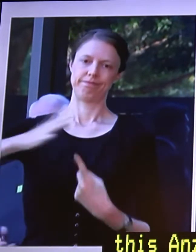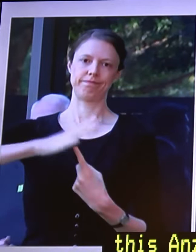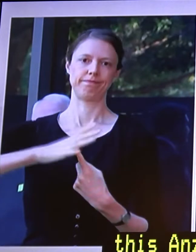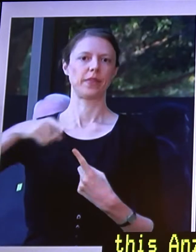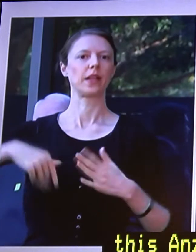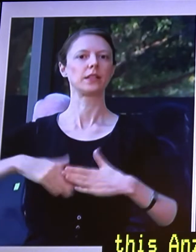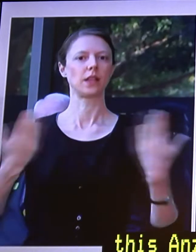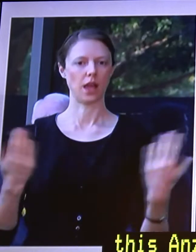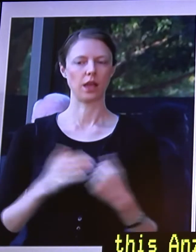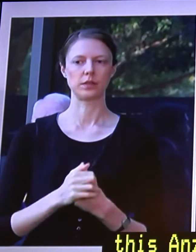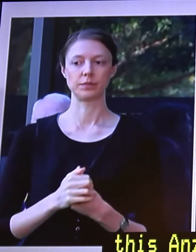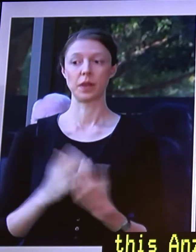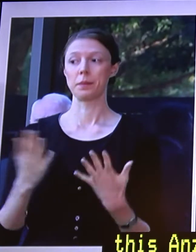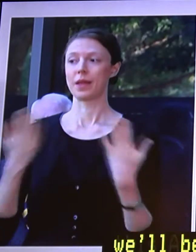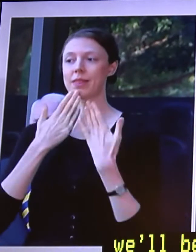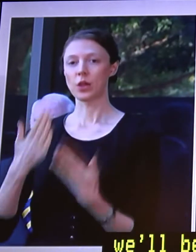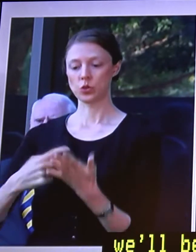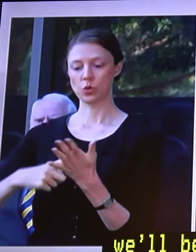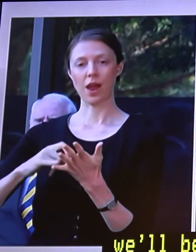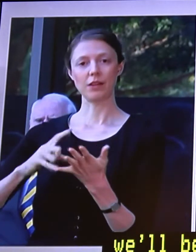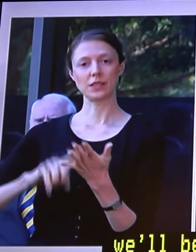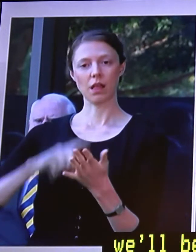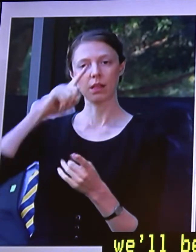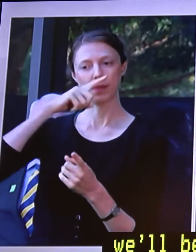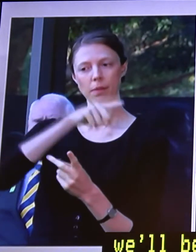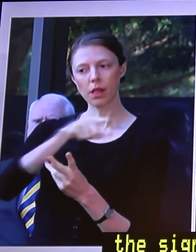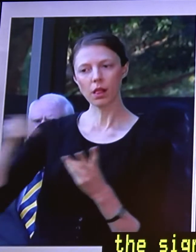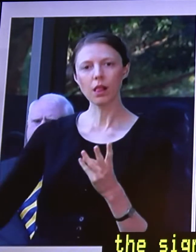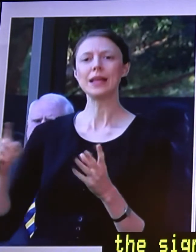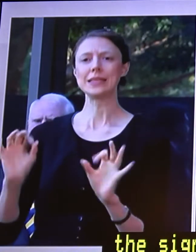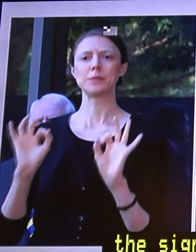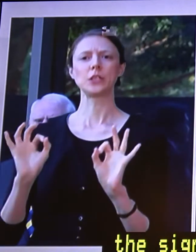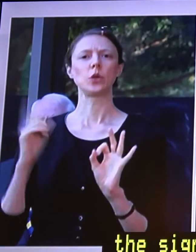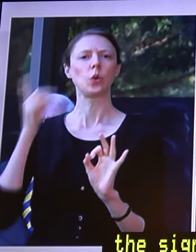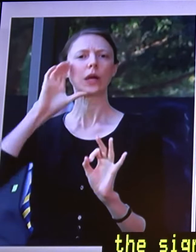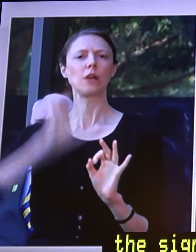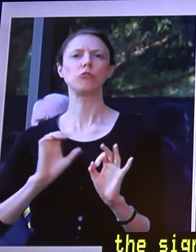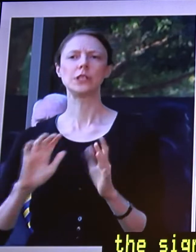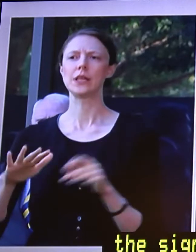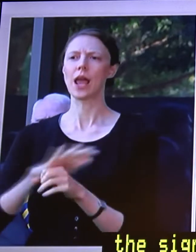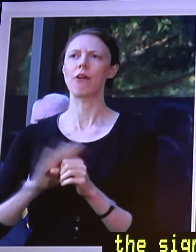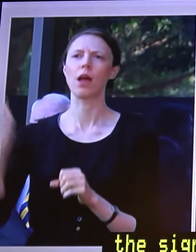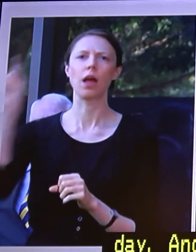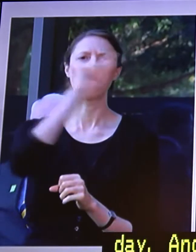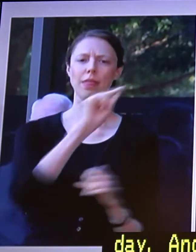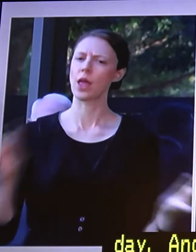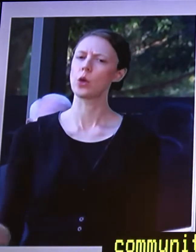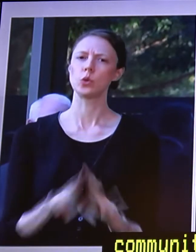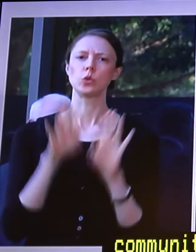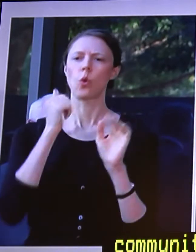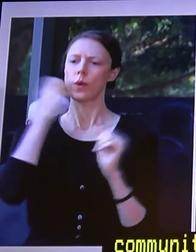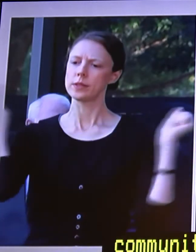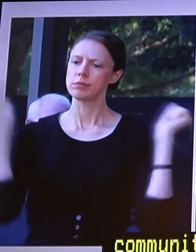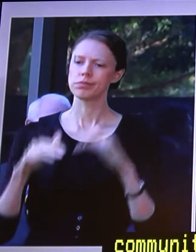I want to thank the RSL community, especially those communities in rural and regional areas who are used to going to their local memorial park or